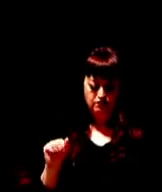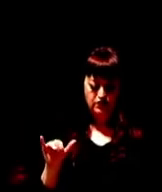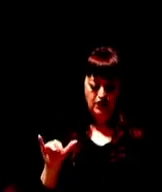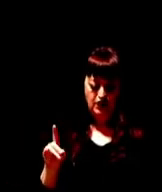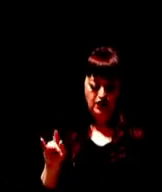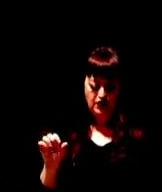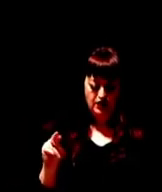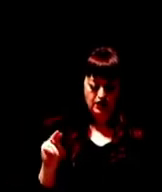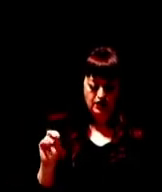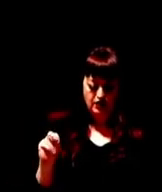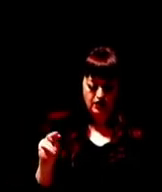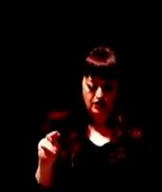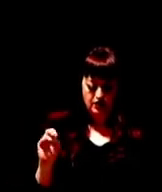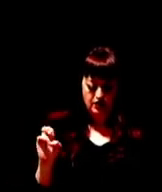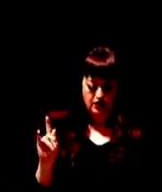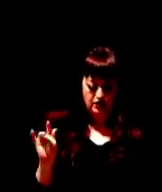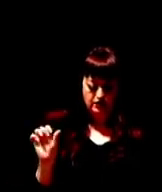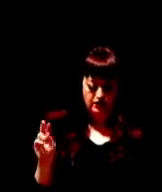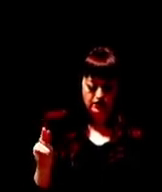Caden Nielsen.